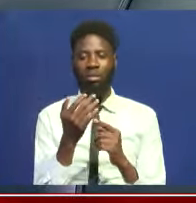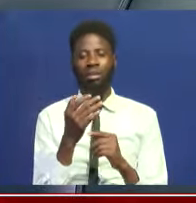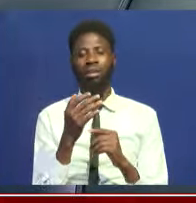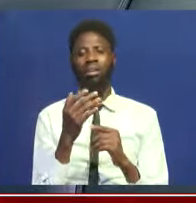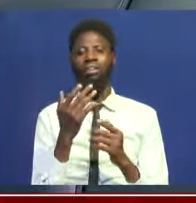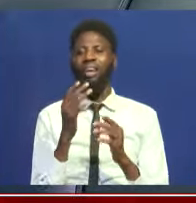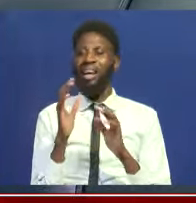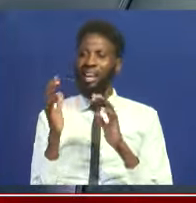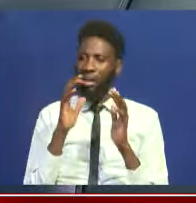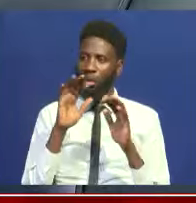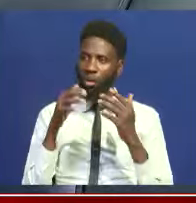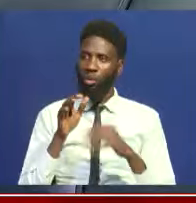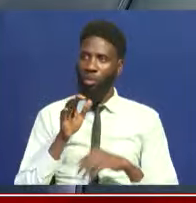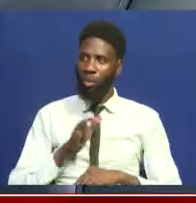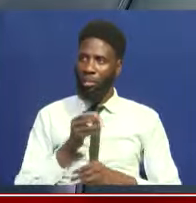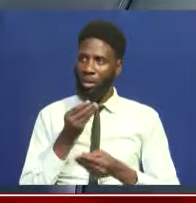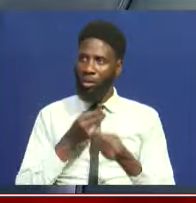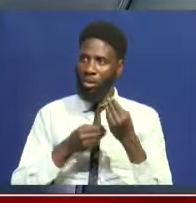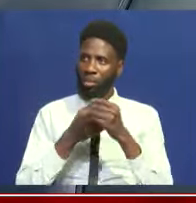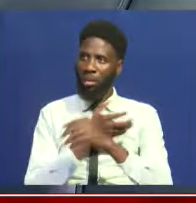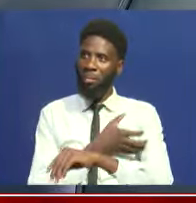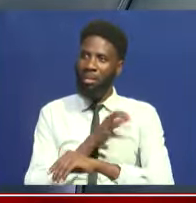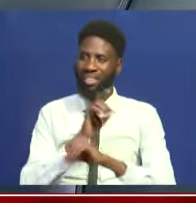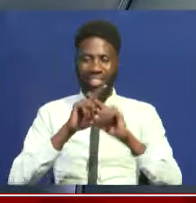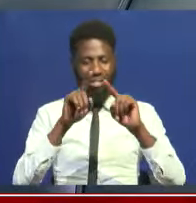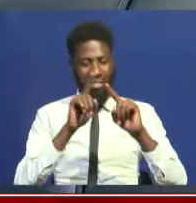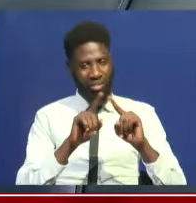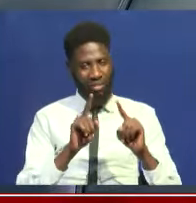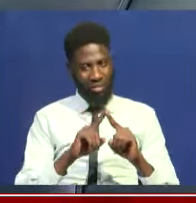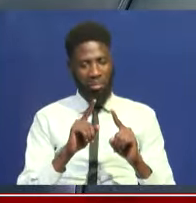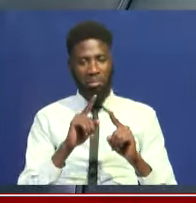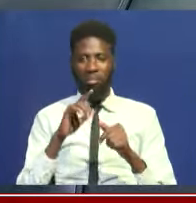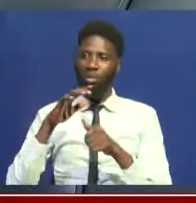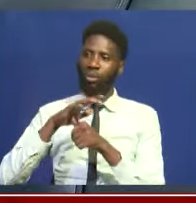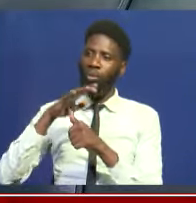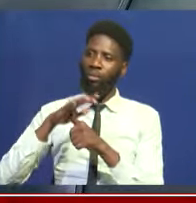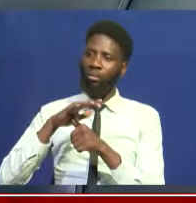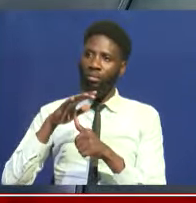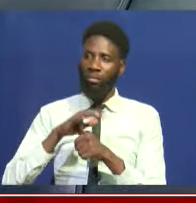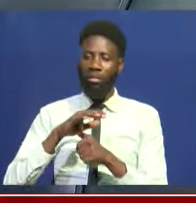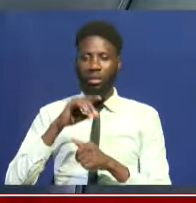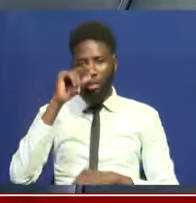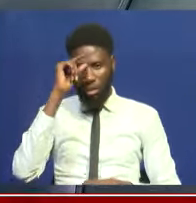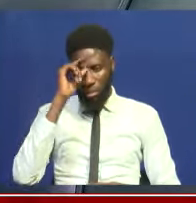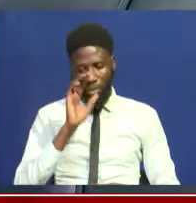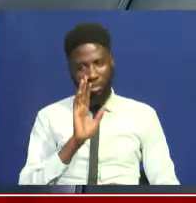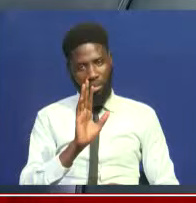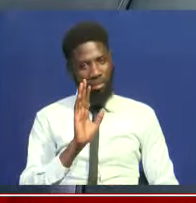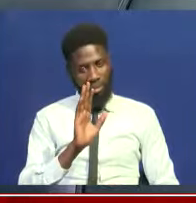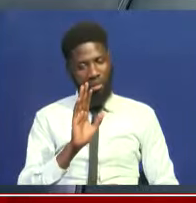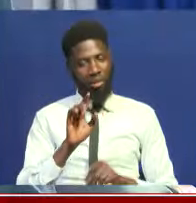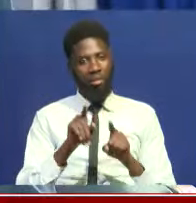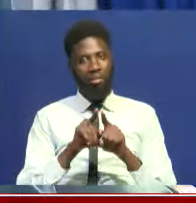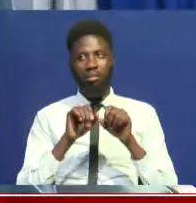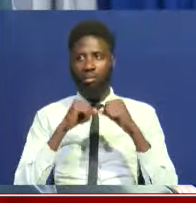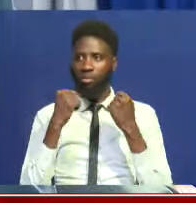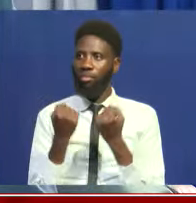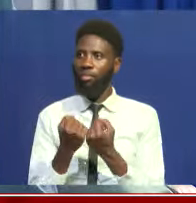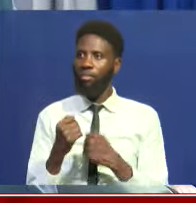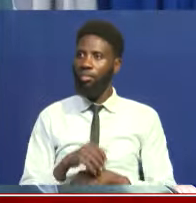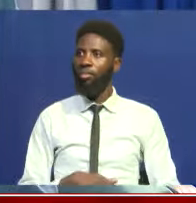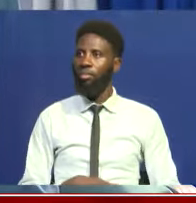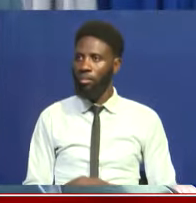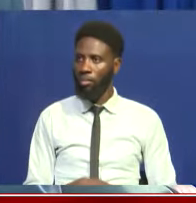economic empowerment or any other strategic priority for the governments and the societies.